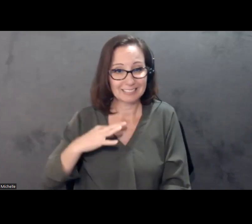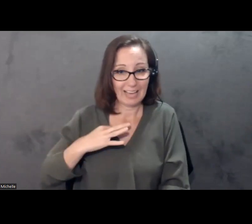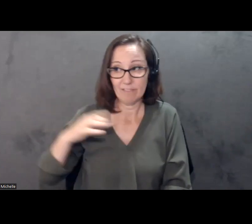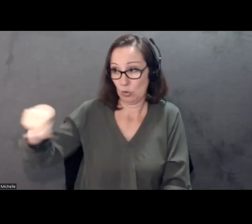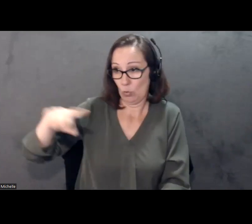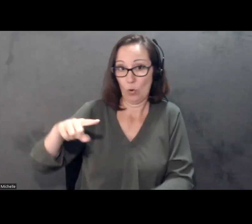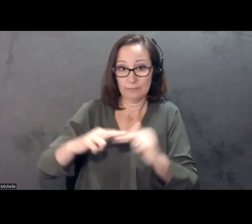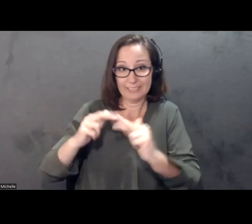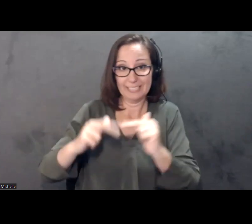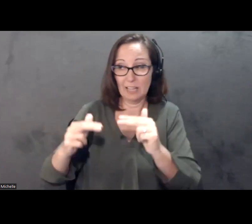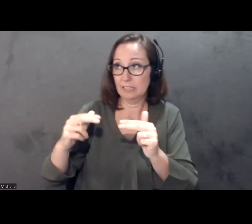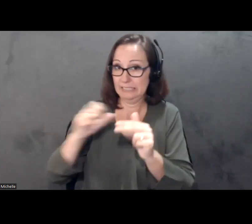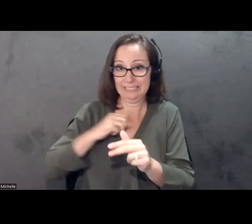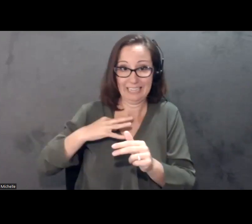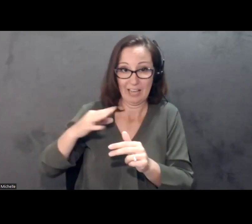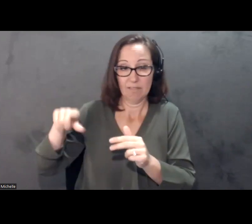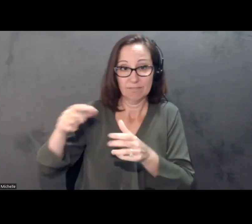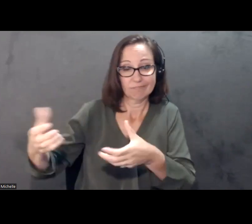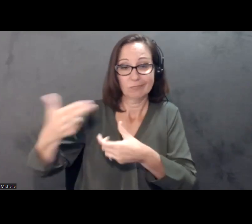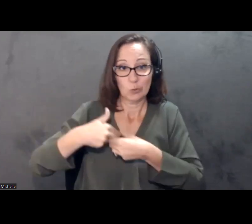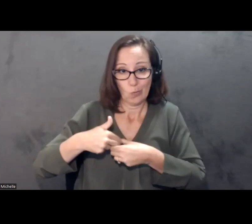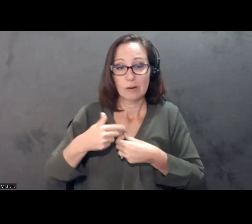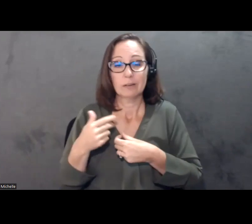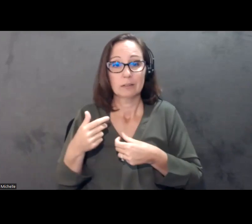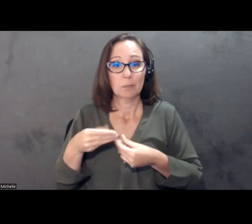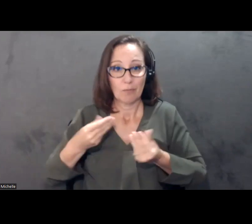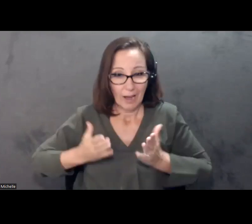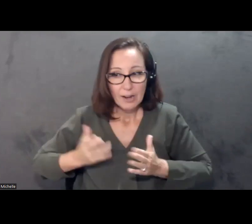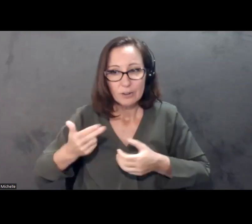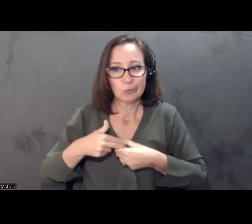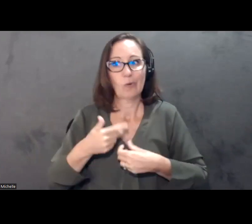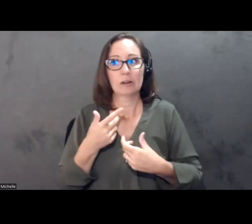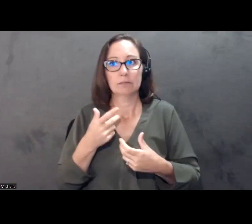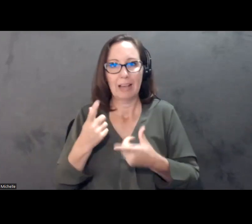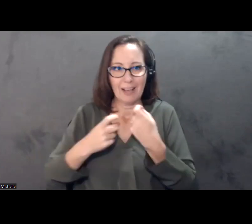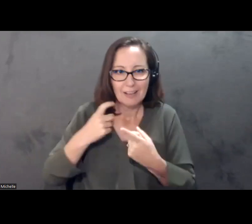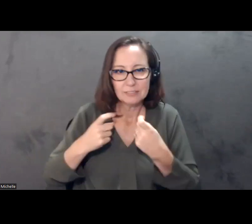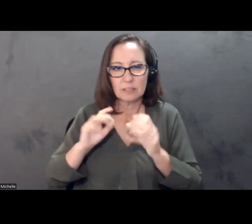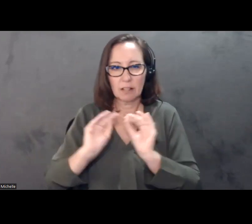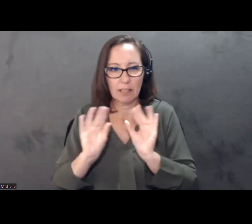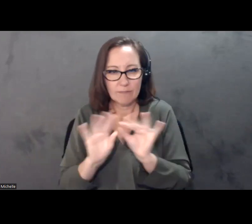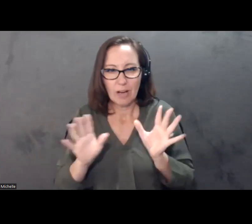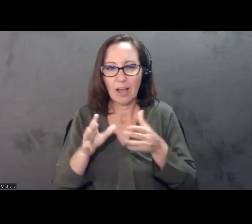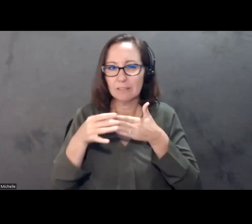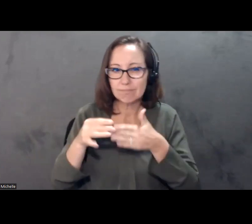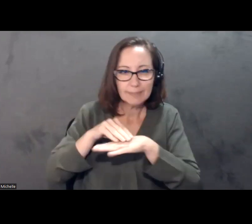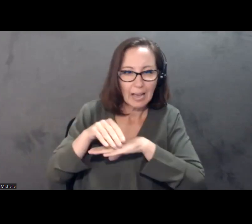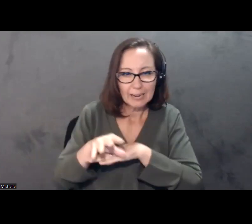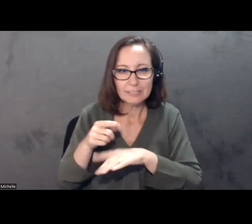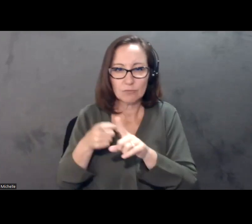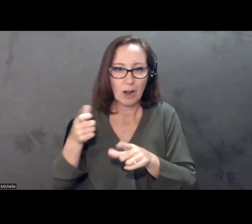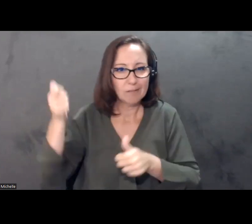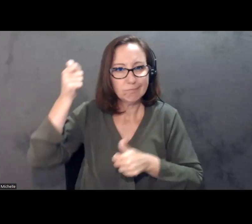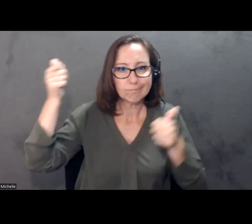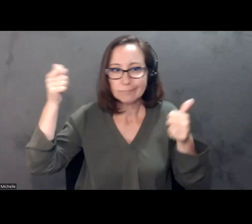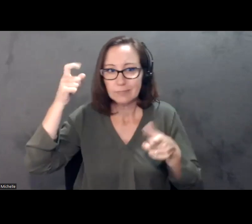coming. It provides an opportunity for Q&A so that they can ask questions and get clarification on the guidance that's coming down. And again,